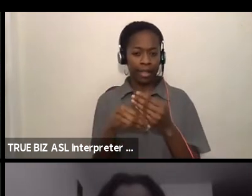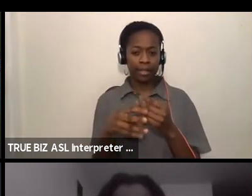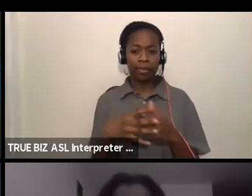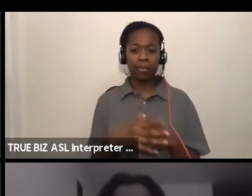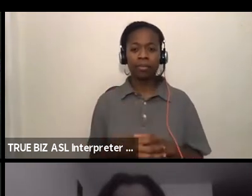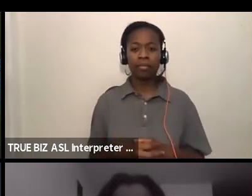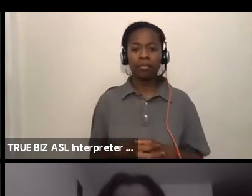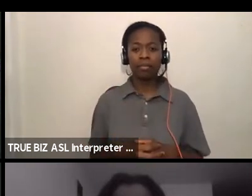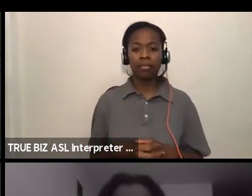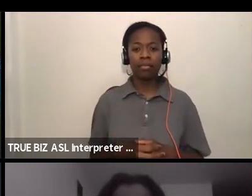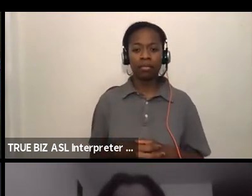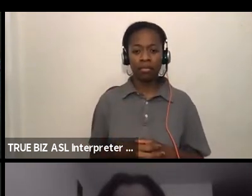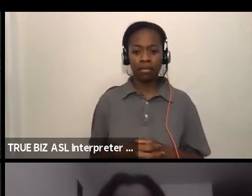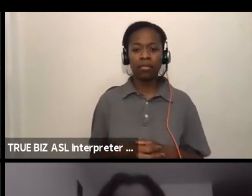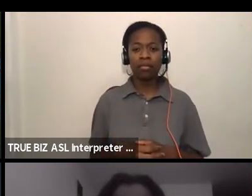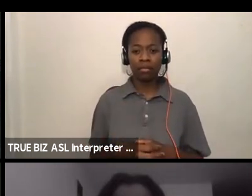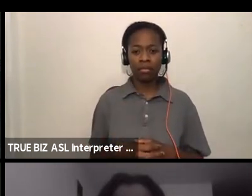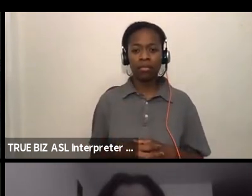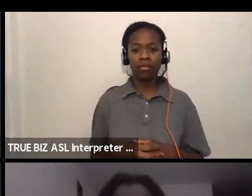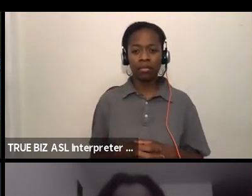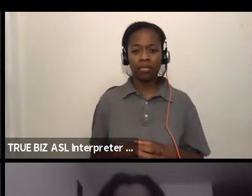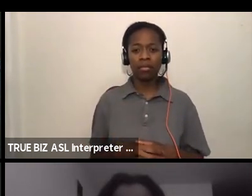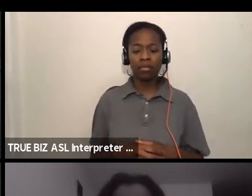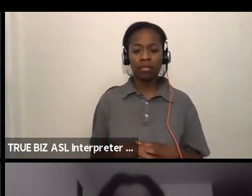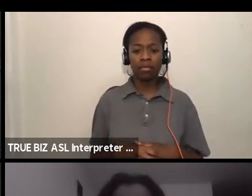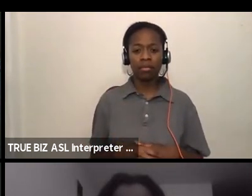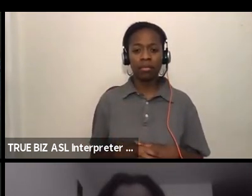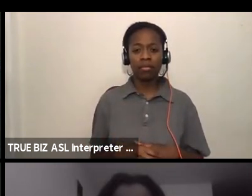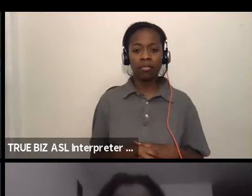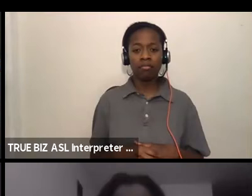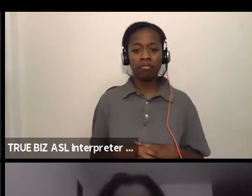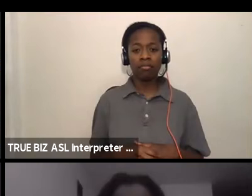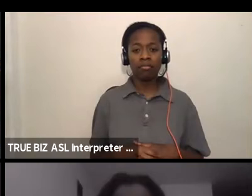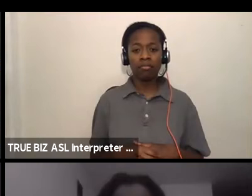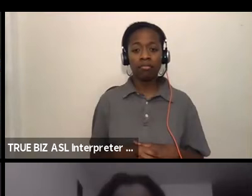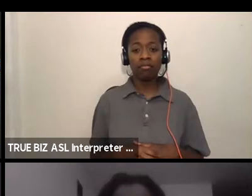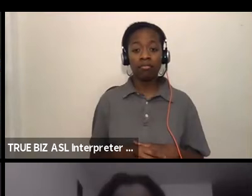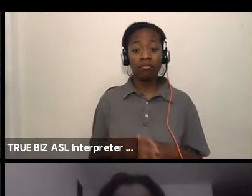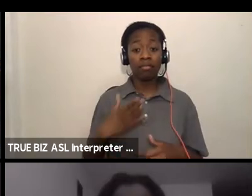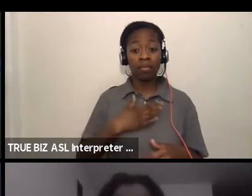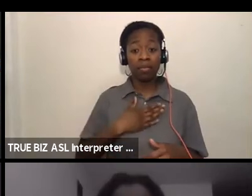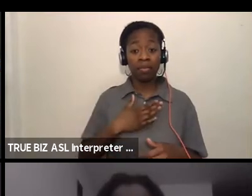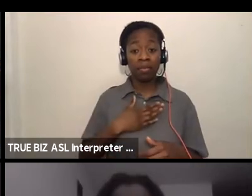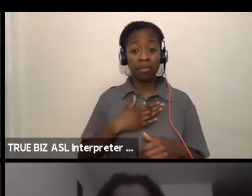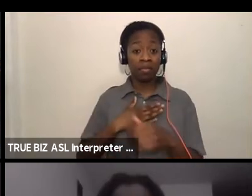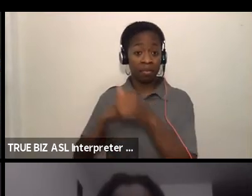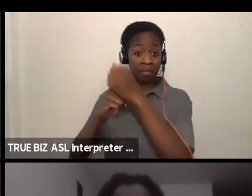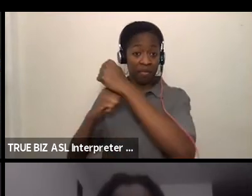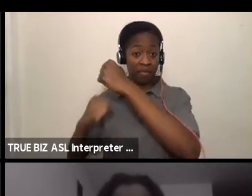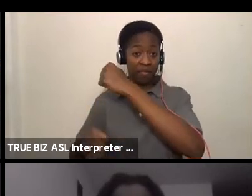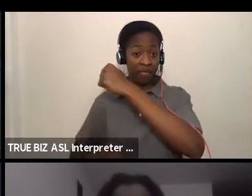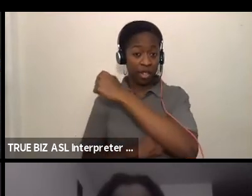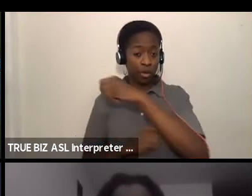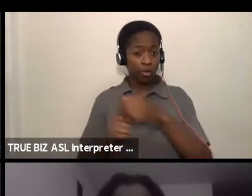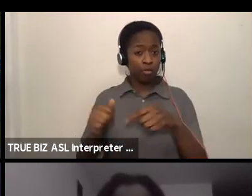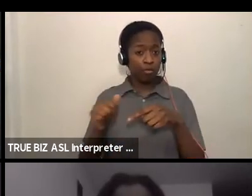I want to just add that being like my foundational practice in theater is